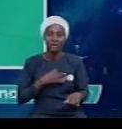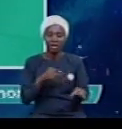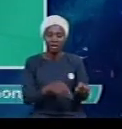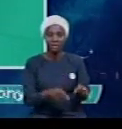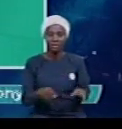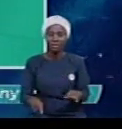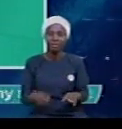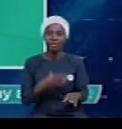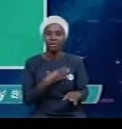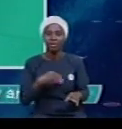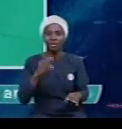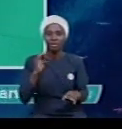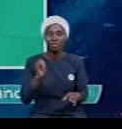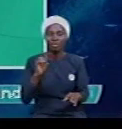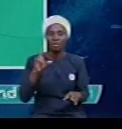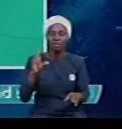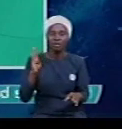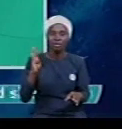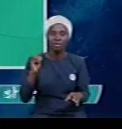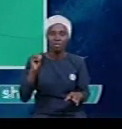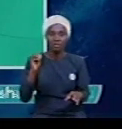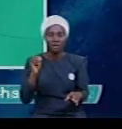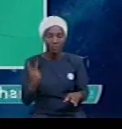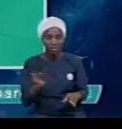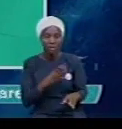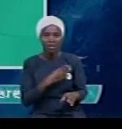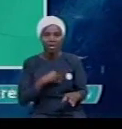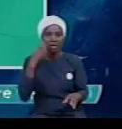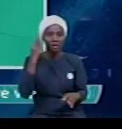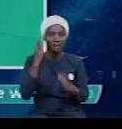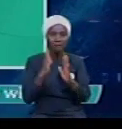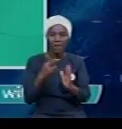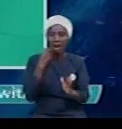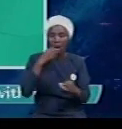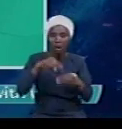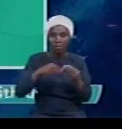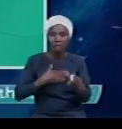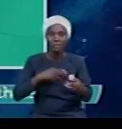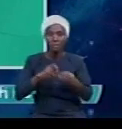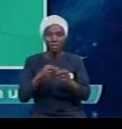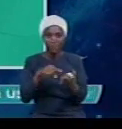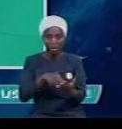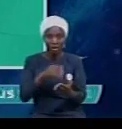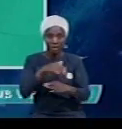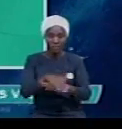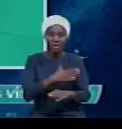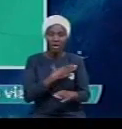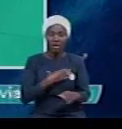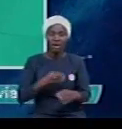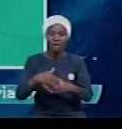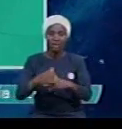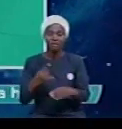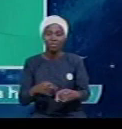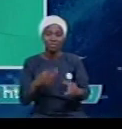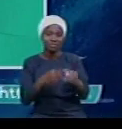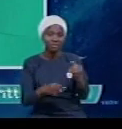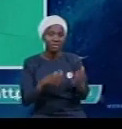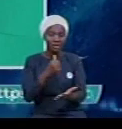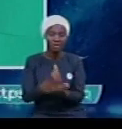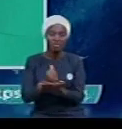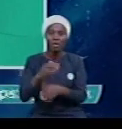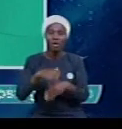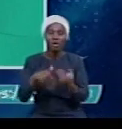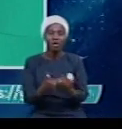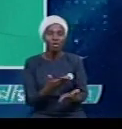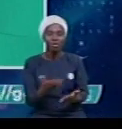severe. Pastor mentioned my case this evening, and after the final amen, all pain gone.